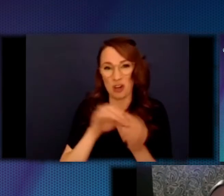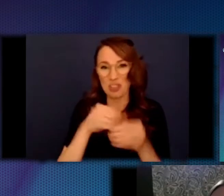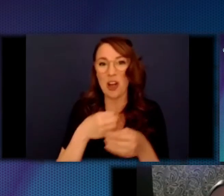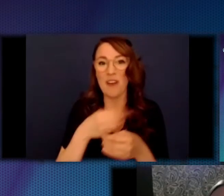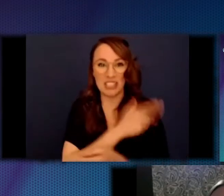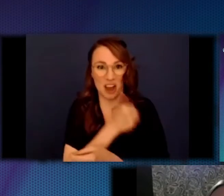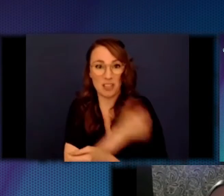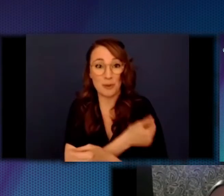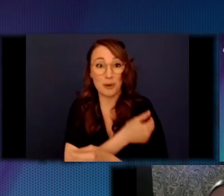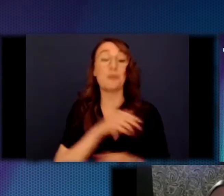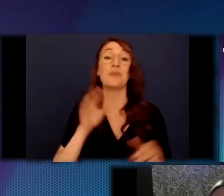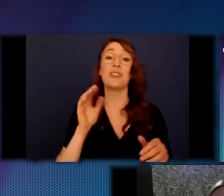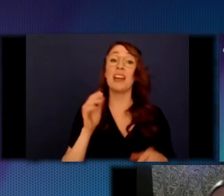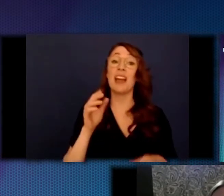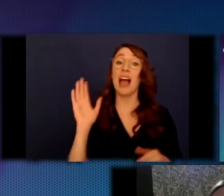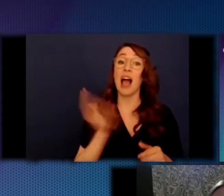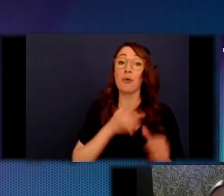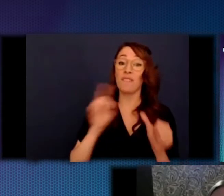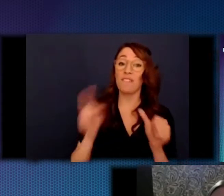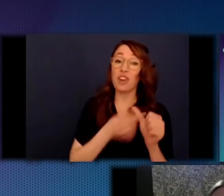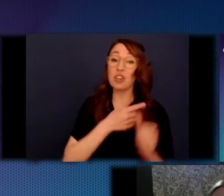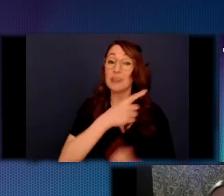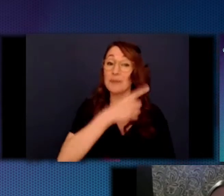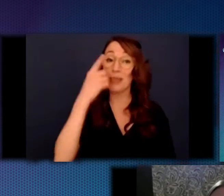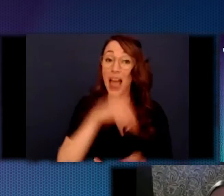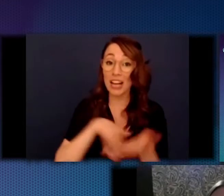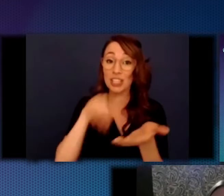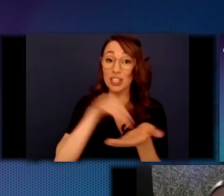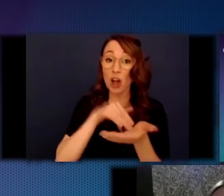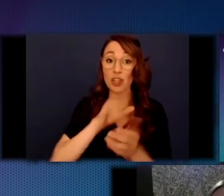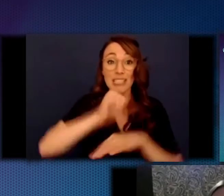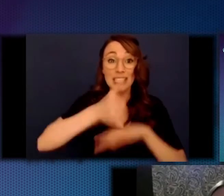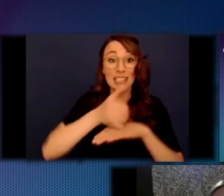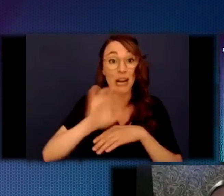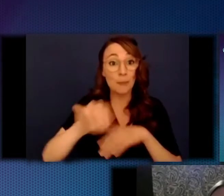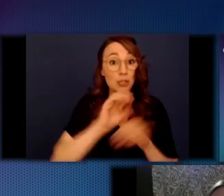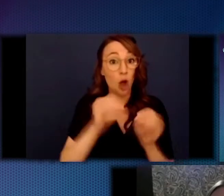Ulysses Grant Bourne Sr., set up his practice in a building at the